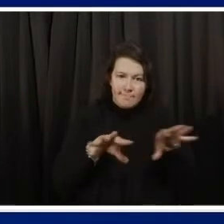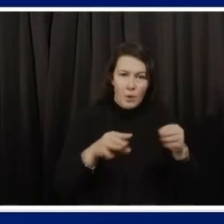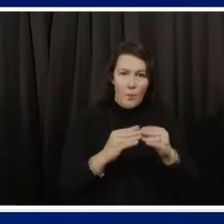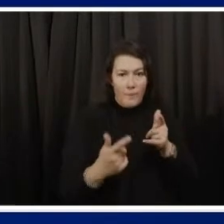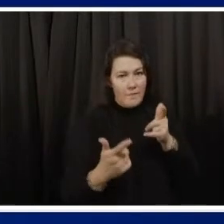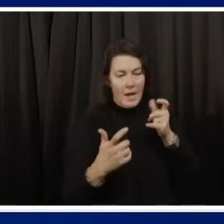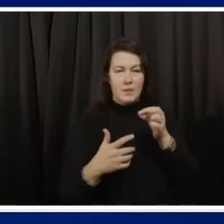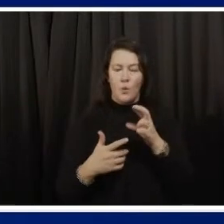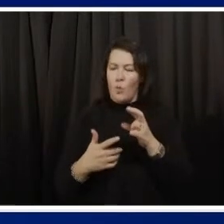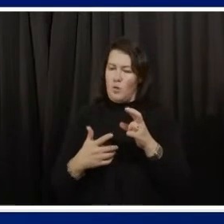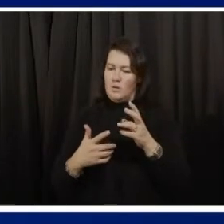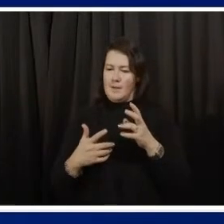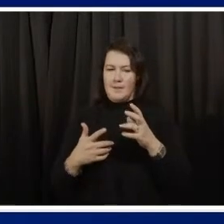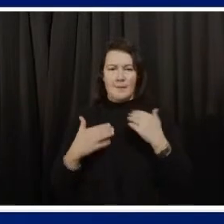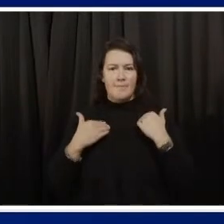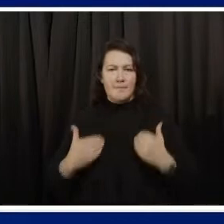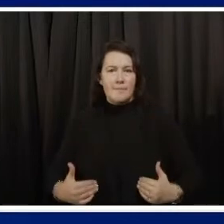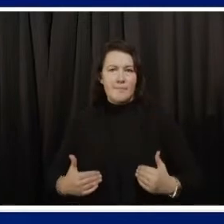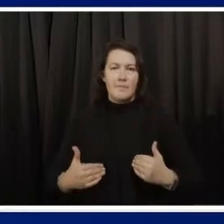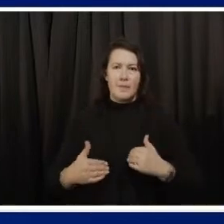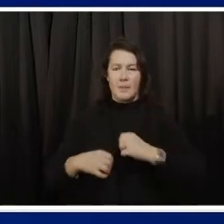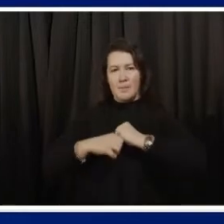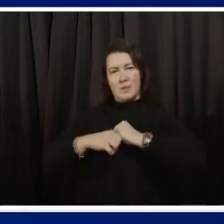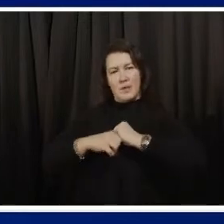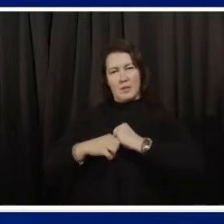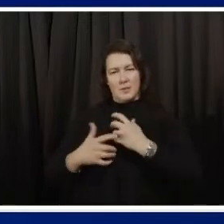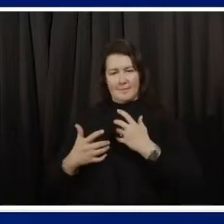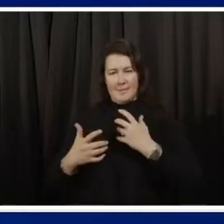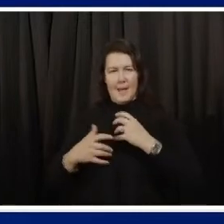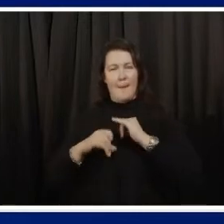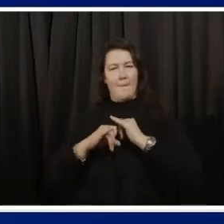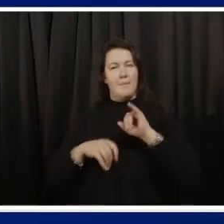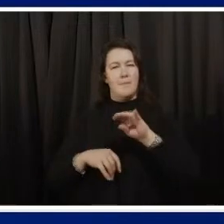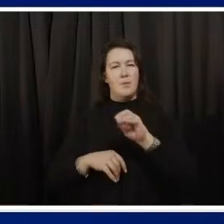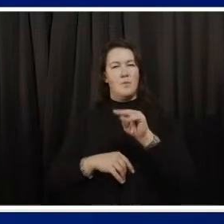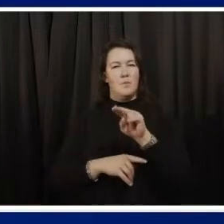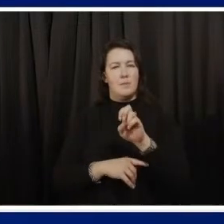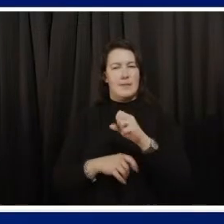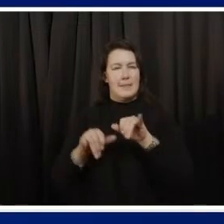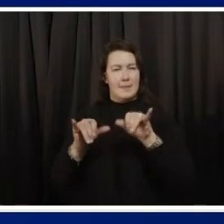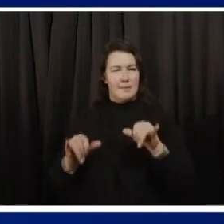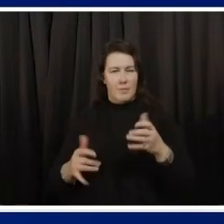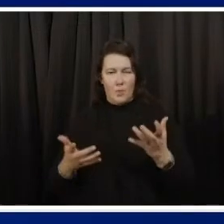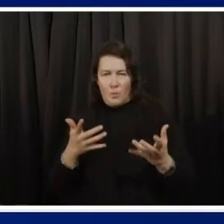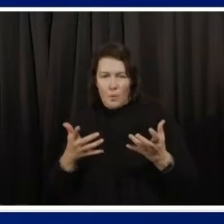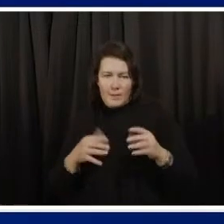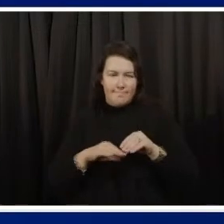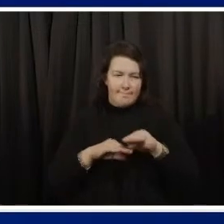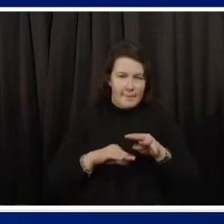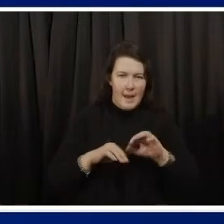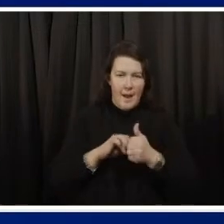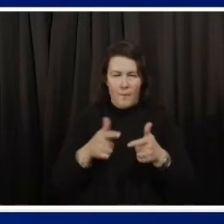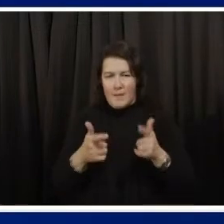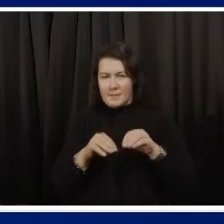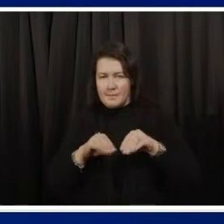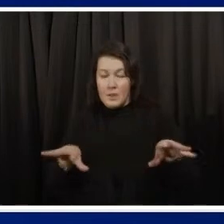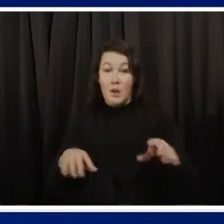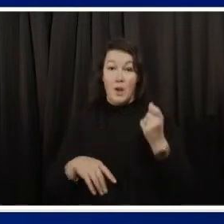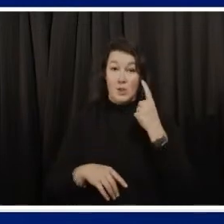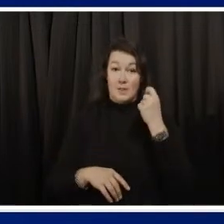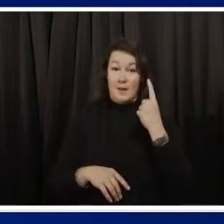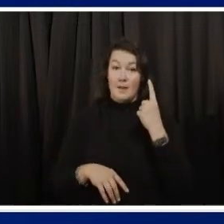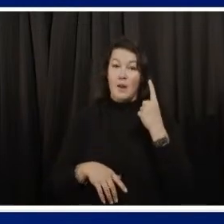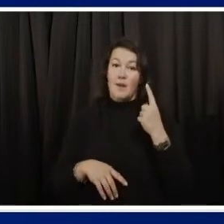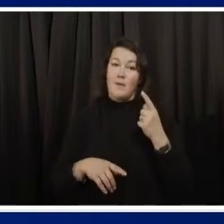to human immune system factors. There is some limited data showing higher risk of reinfection with Omicron than